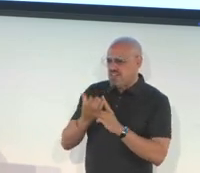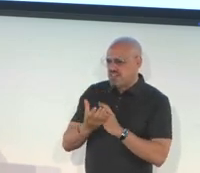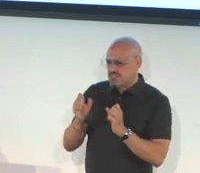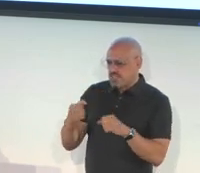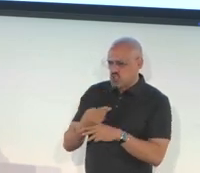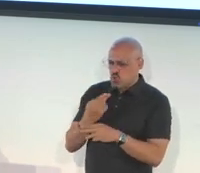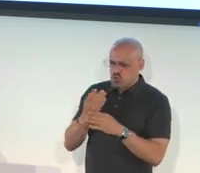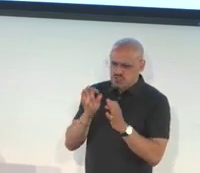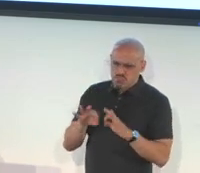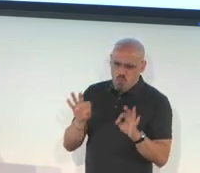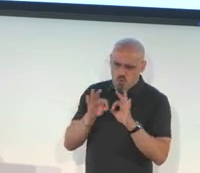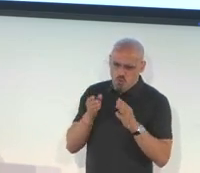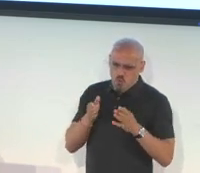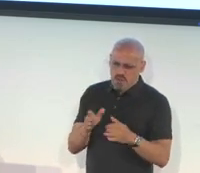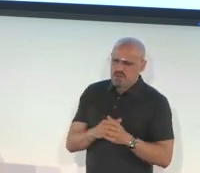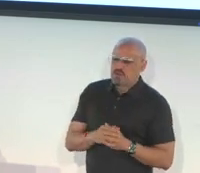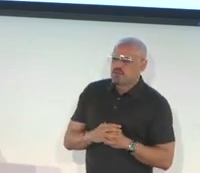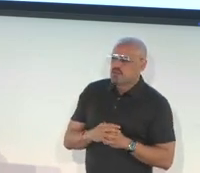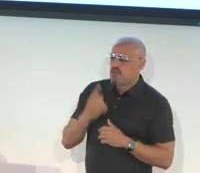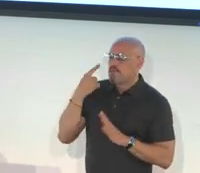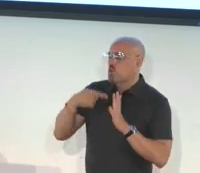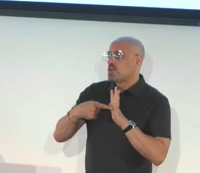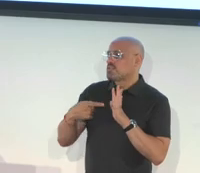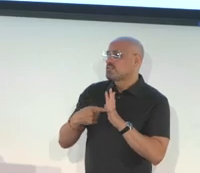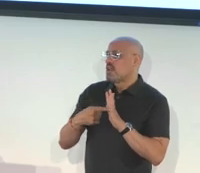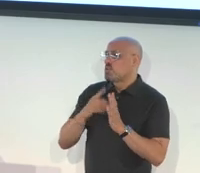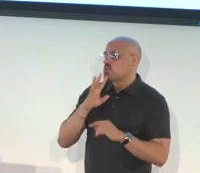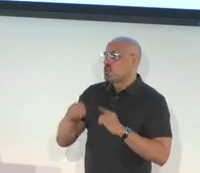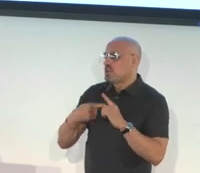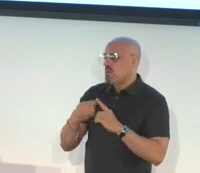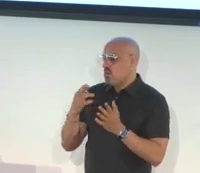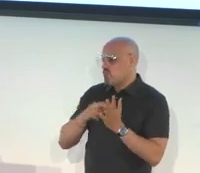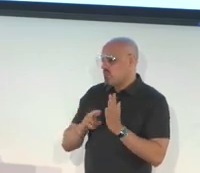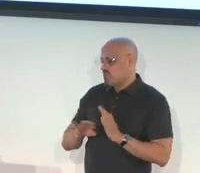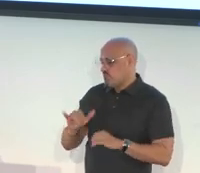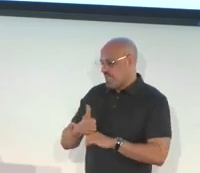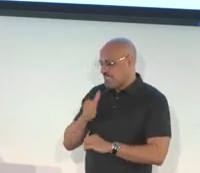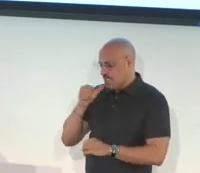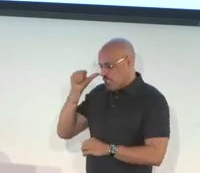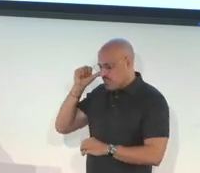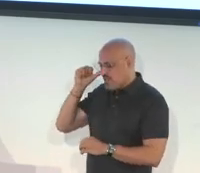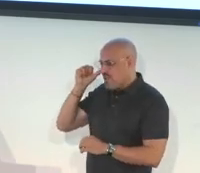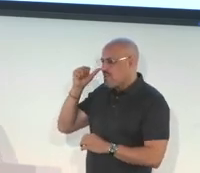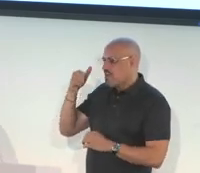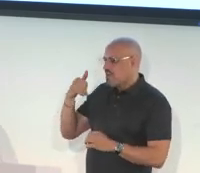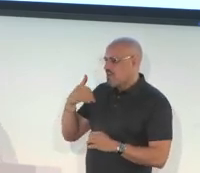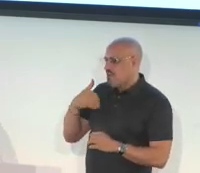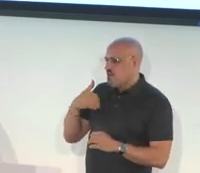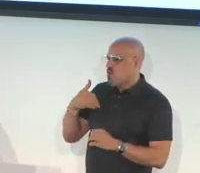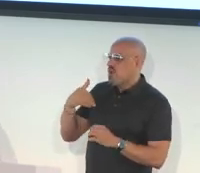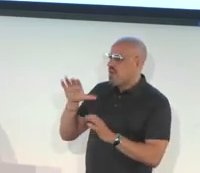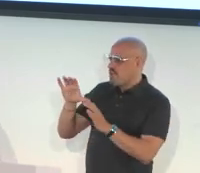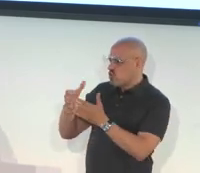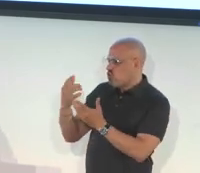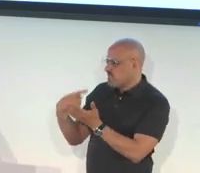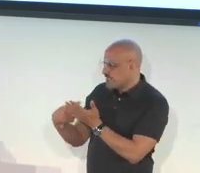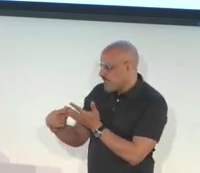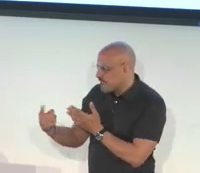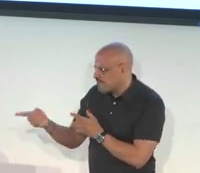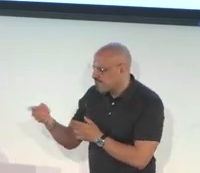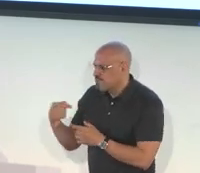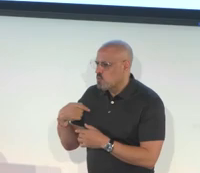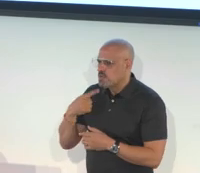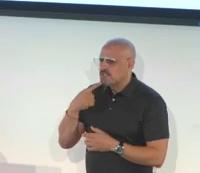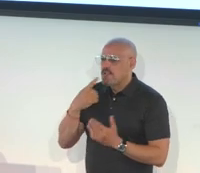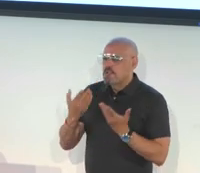a meaningful way. For example, when we were talking about the research base yesterday, and there was in your group discussion, they'd said, oh,